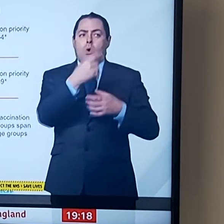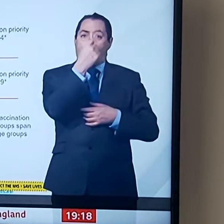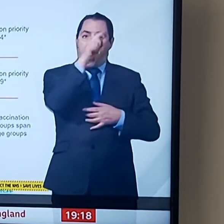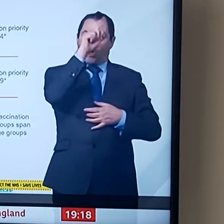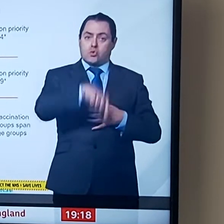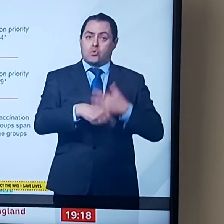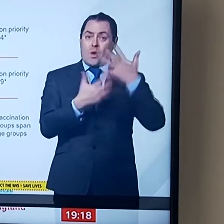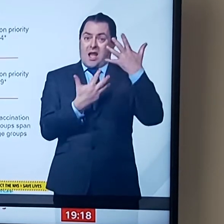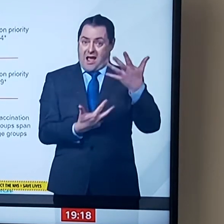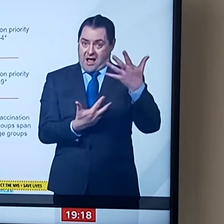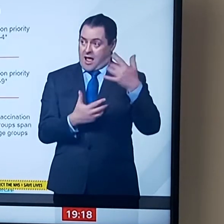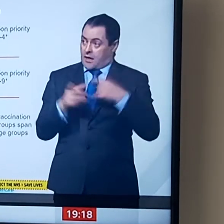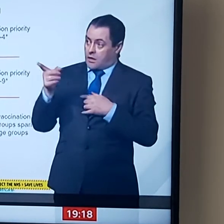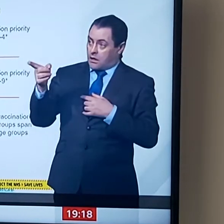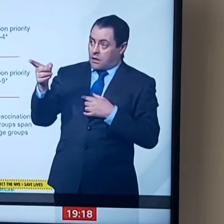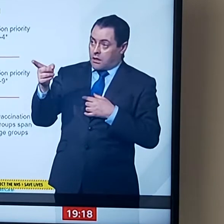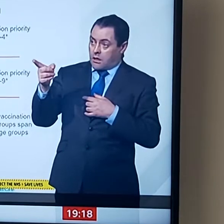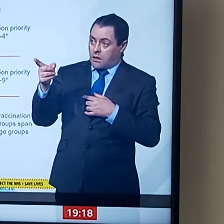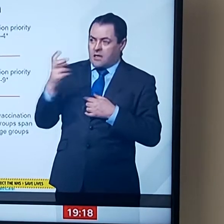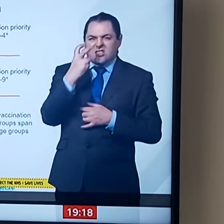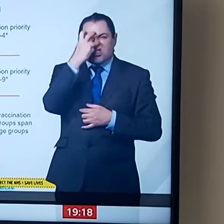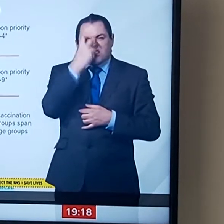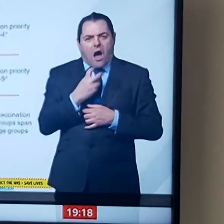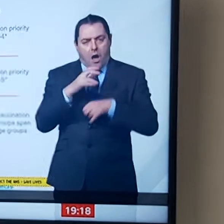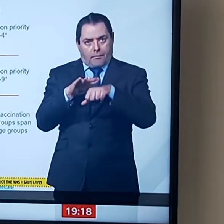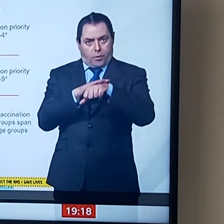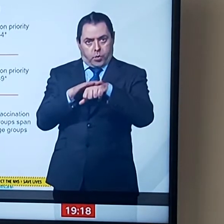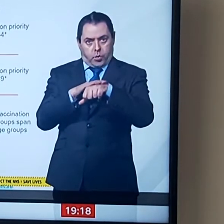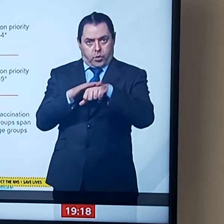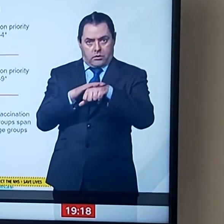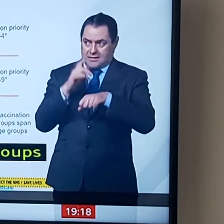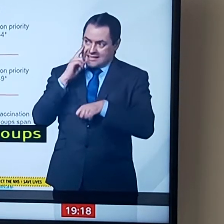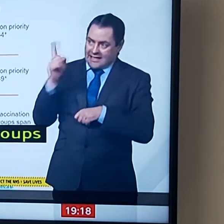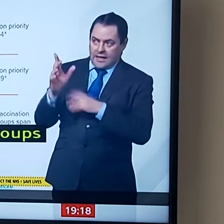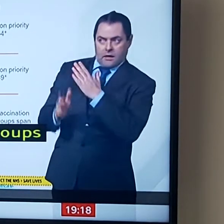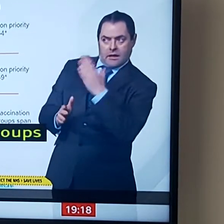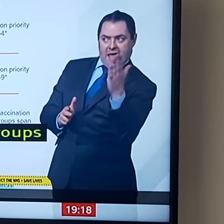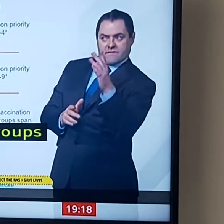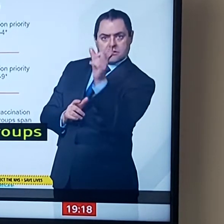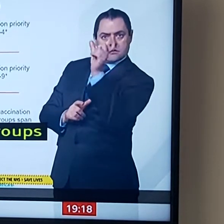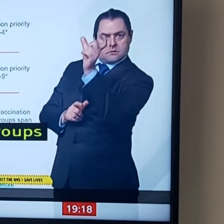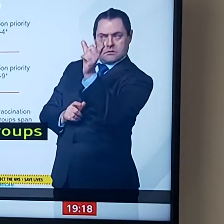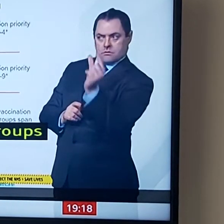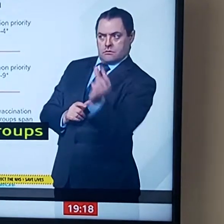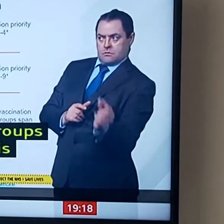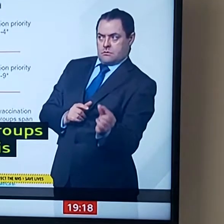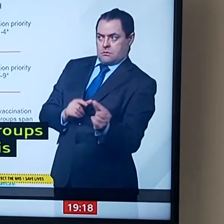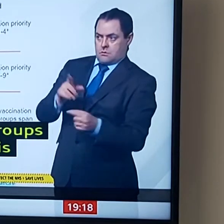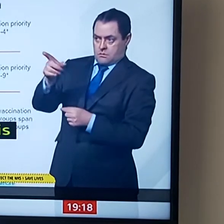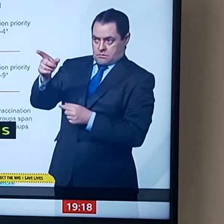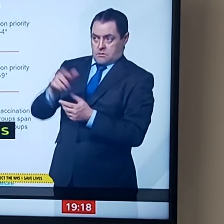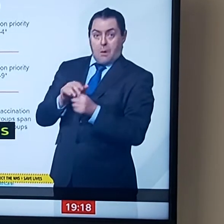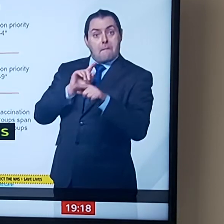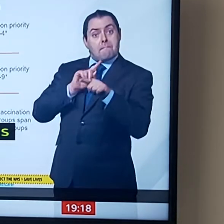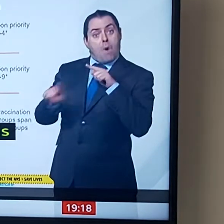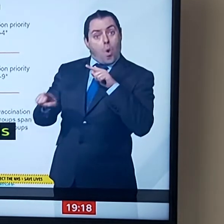dark blue, and this is a study of people in hospitals in the UK. And the largest group of